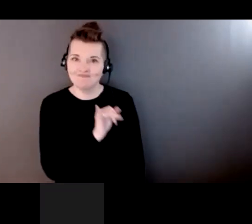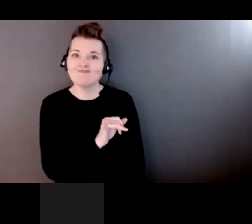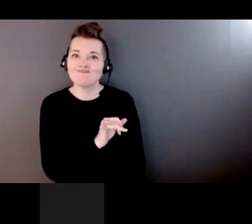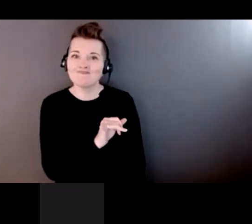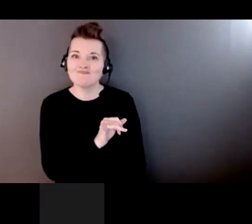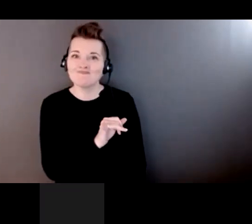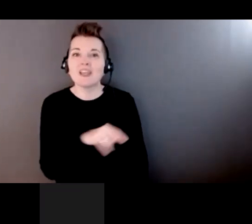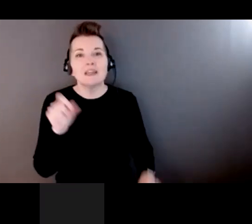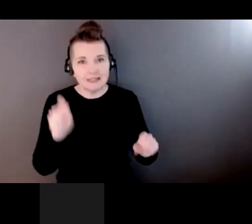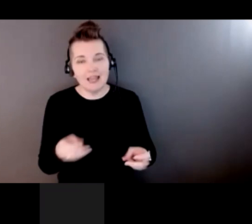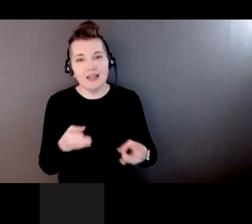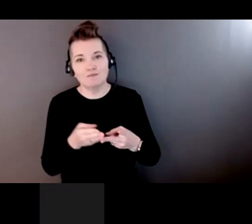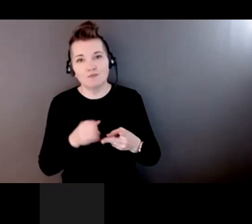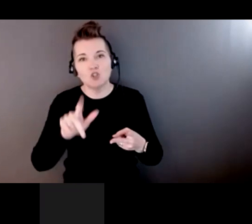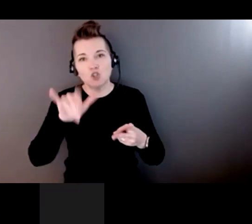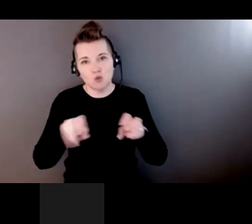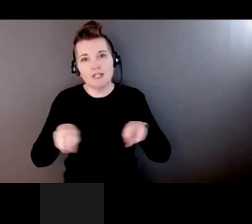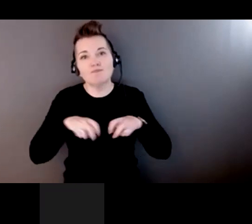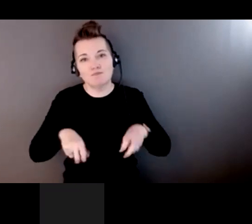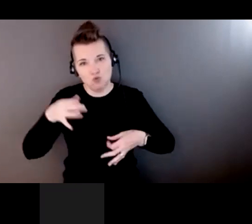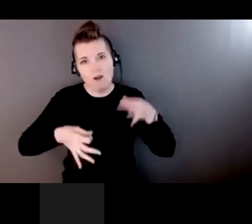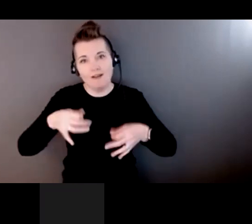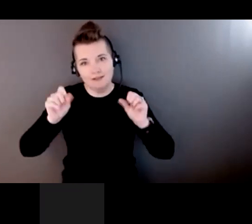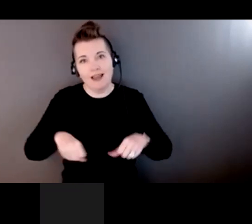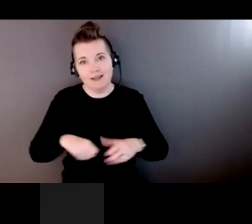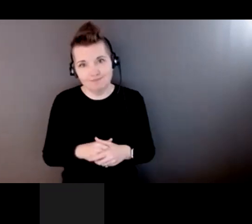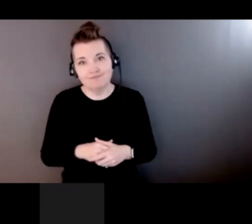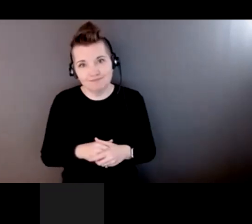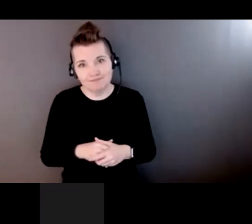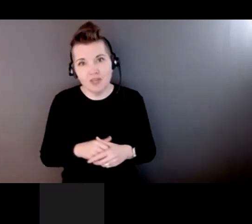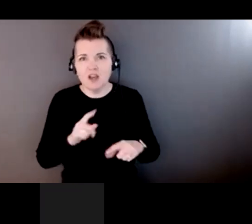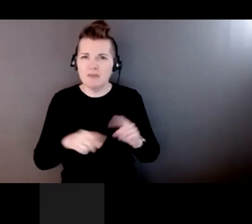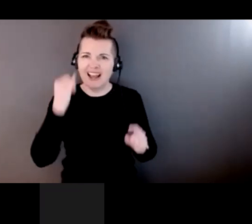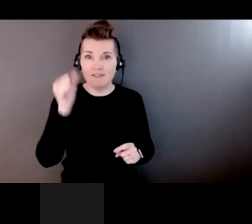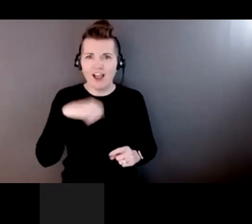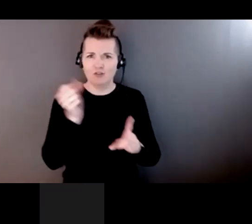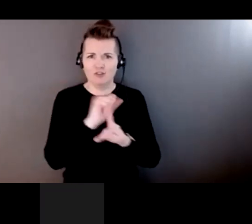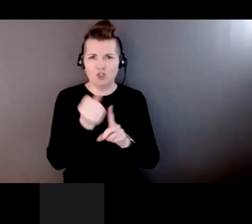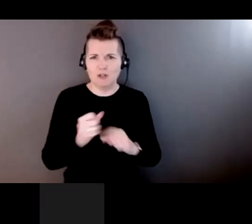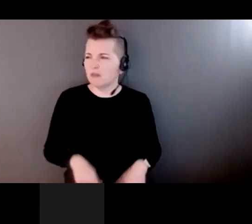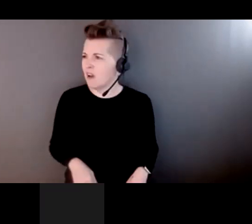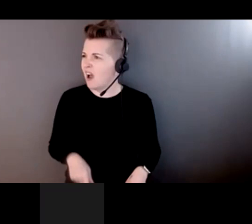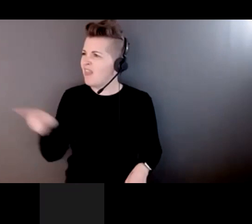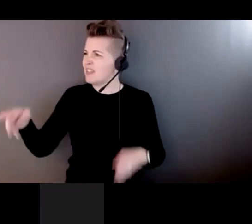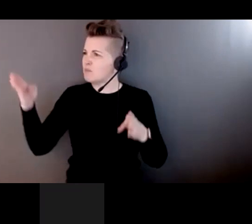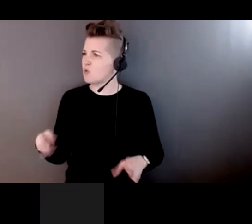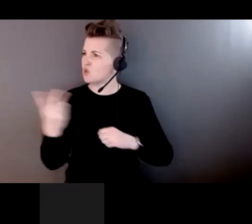okay. But somebody took my dad's book from his shelf 5 years